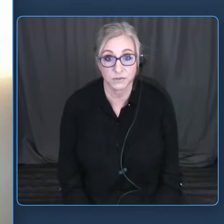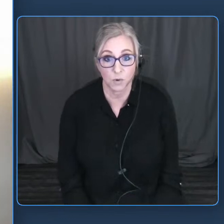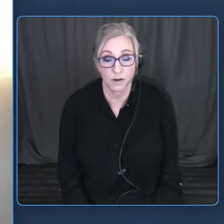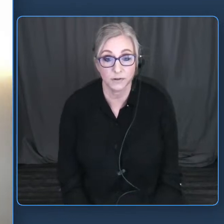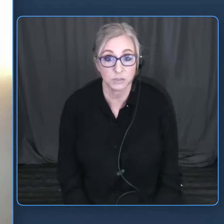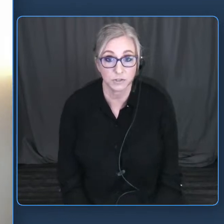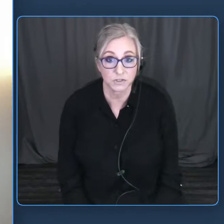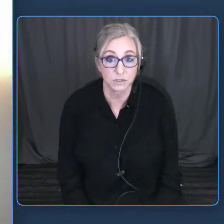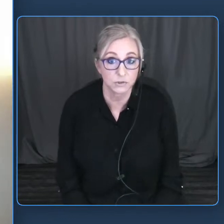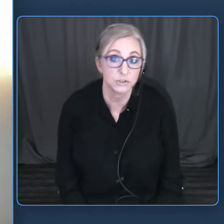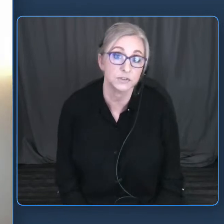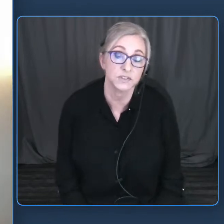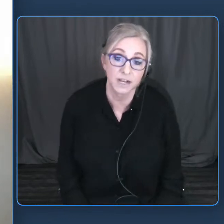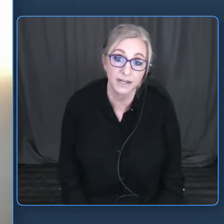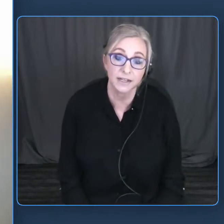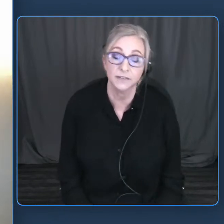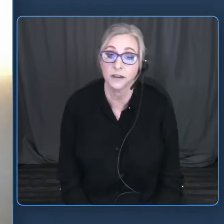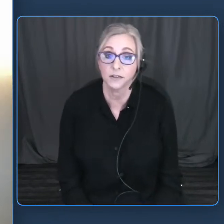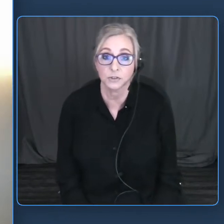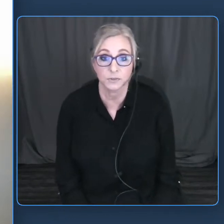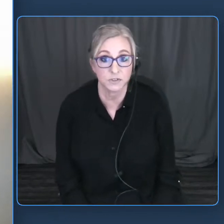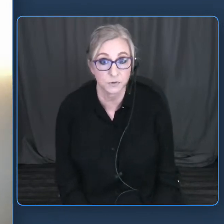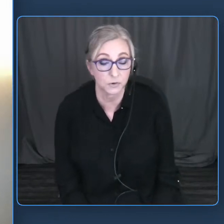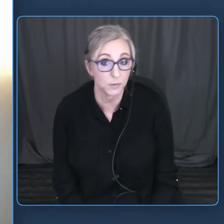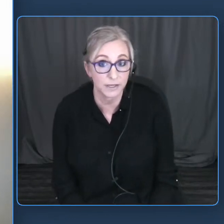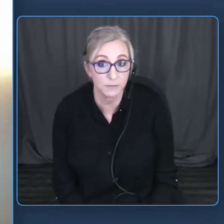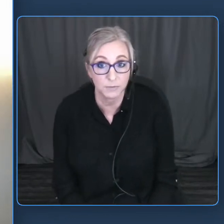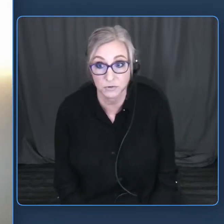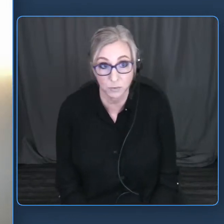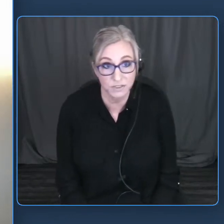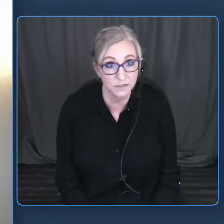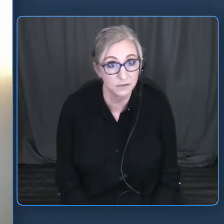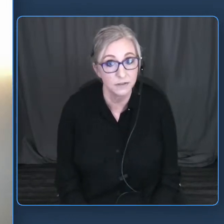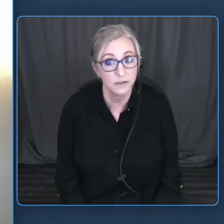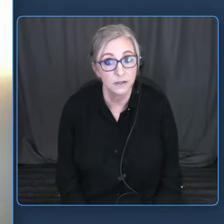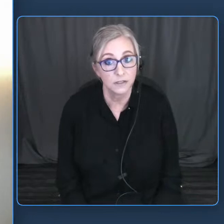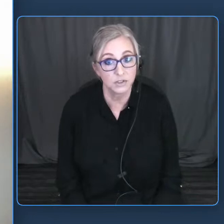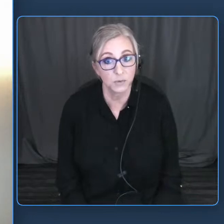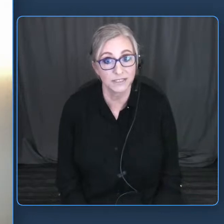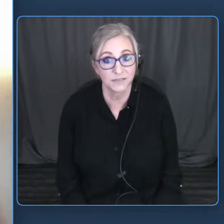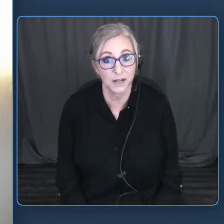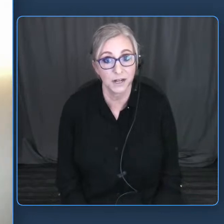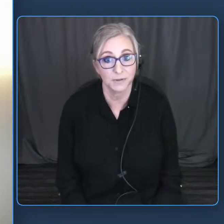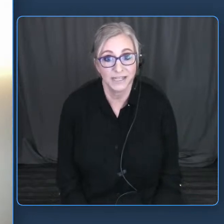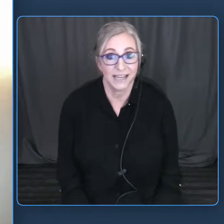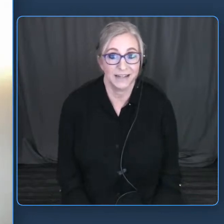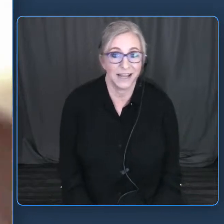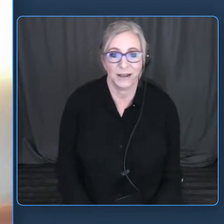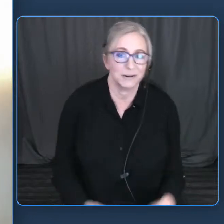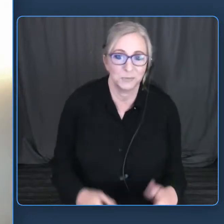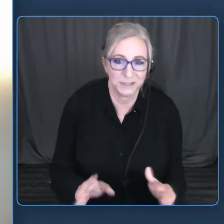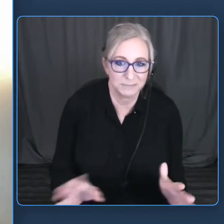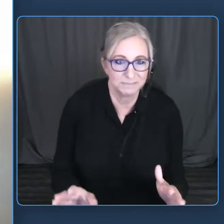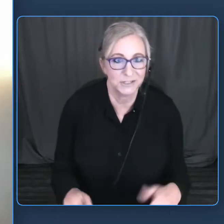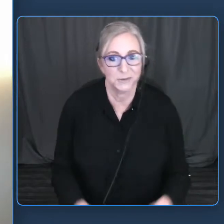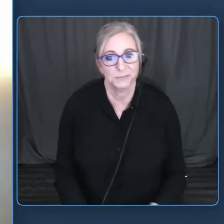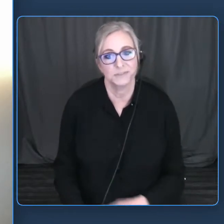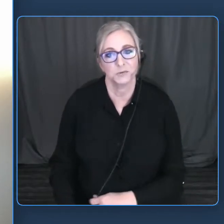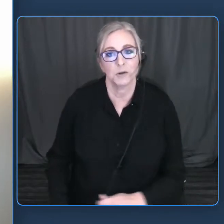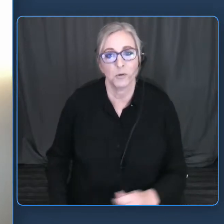maybe just the one interpreter that's closer could do the signing and then the other interpreter that's further away can maybe do the voicing? Is there a way to set that up? And I don't